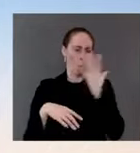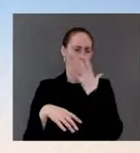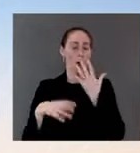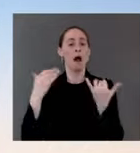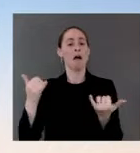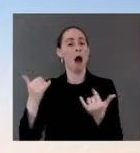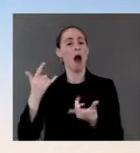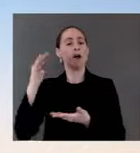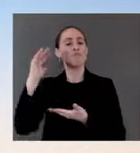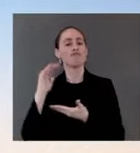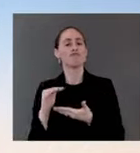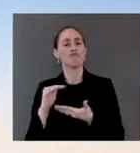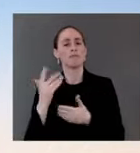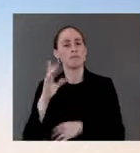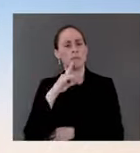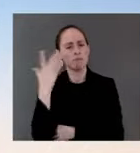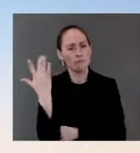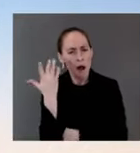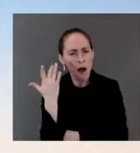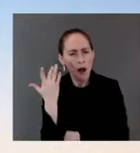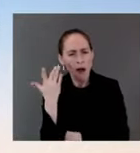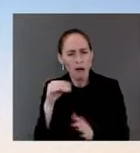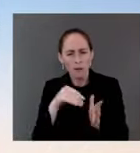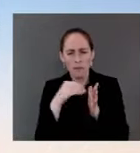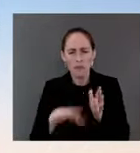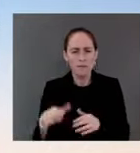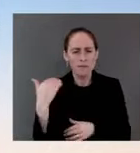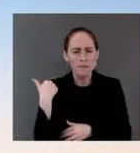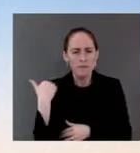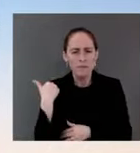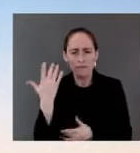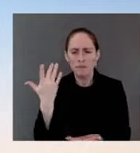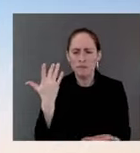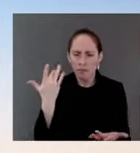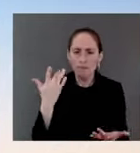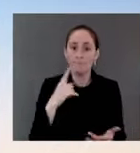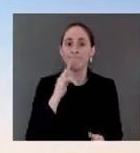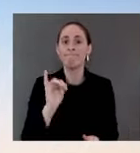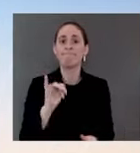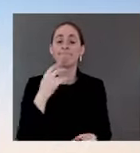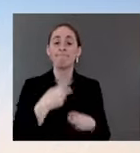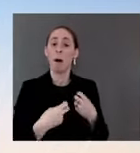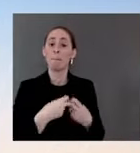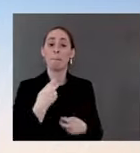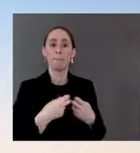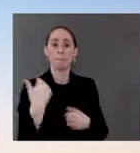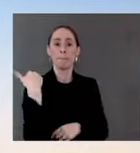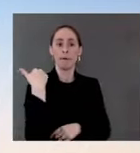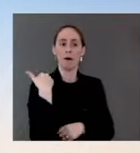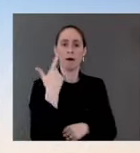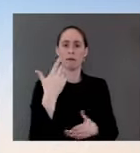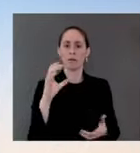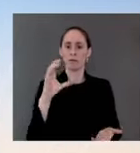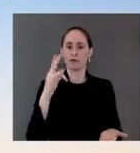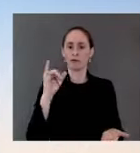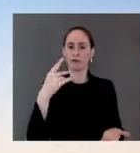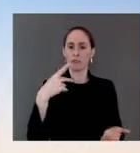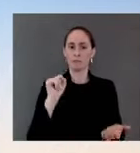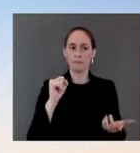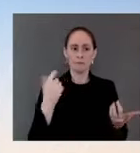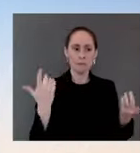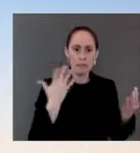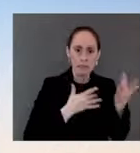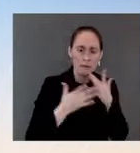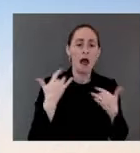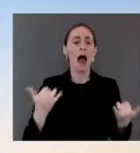we've helped solve some issues in the supply chain. That means that as we look to the first quarter of next year, or the first couple of months of